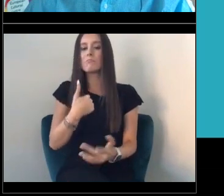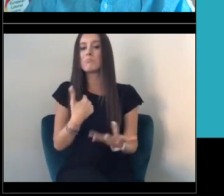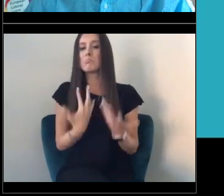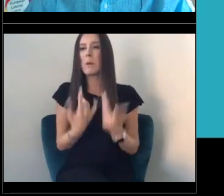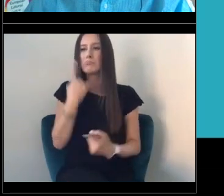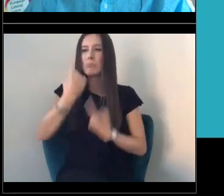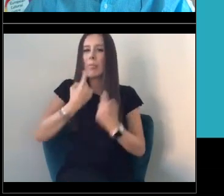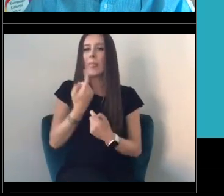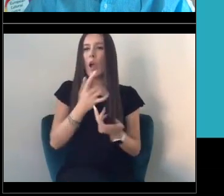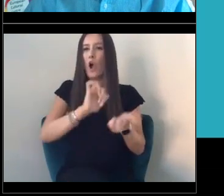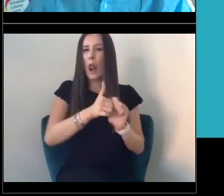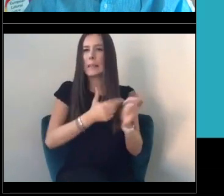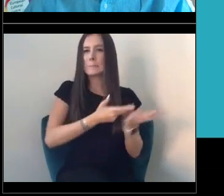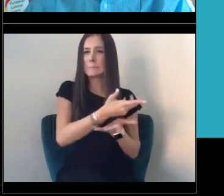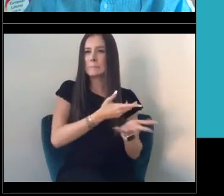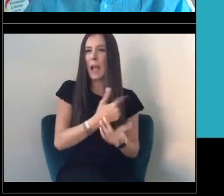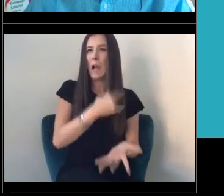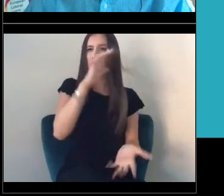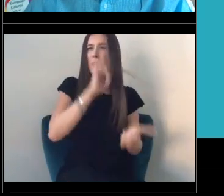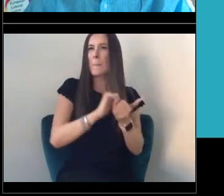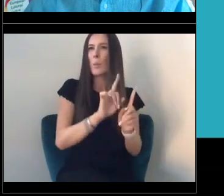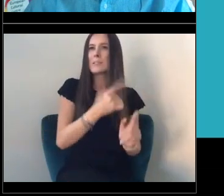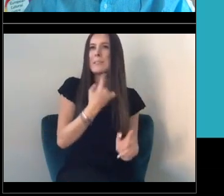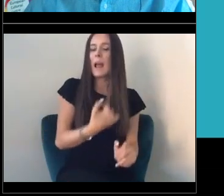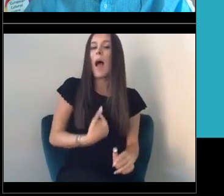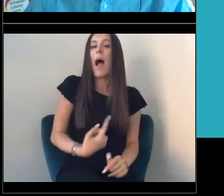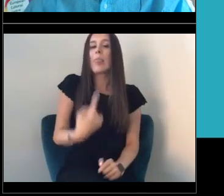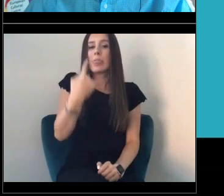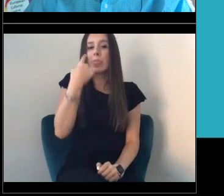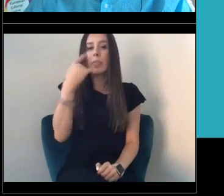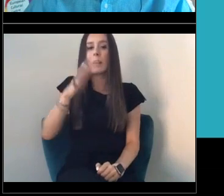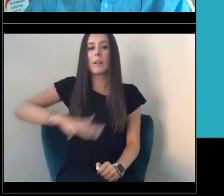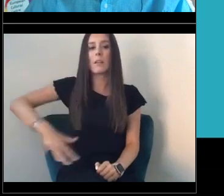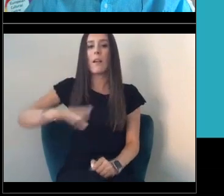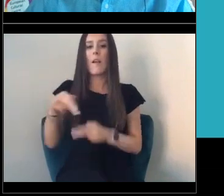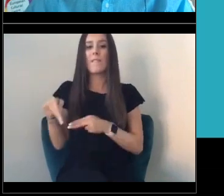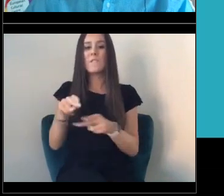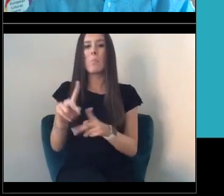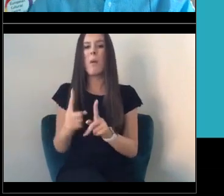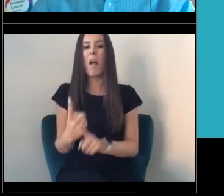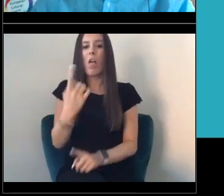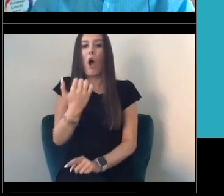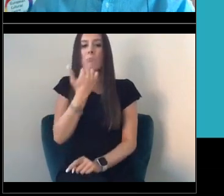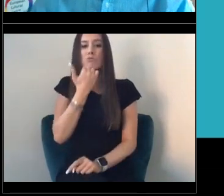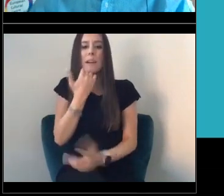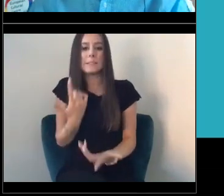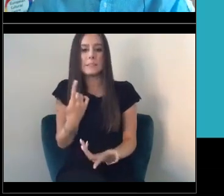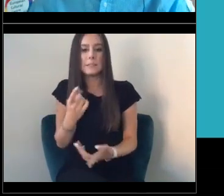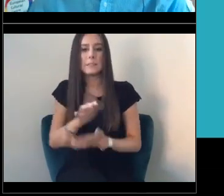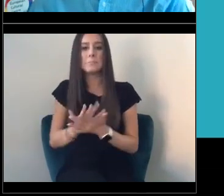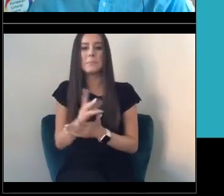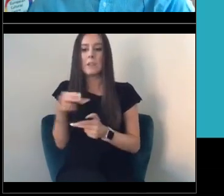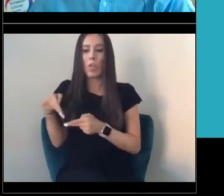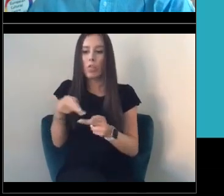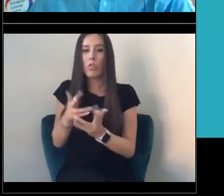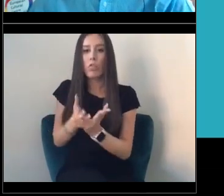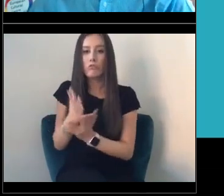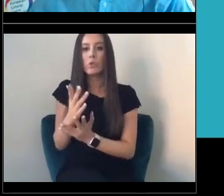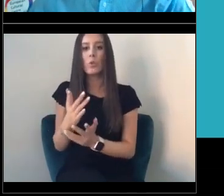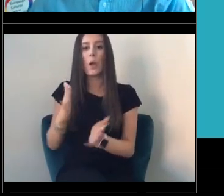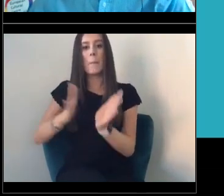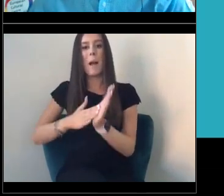colleagues have told me that we're proposing to upgrade. It's an upgrade of a footpath basically that runs through Michael Garden's play area.